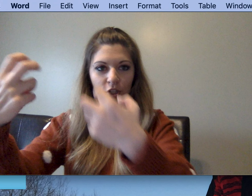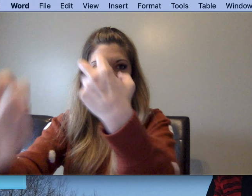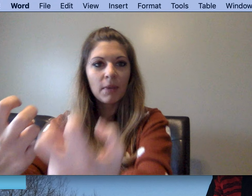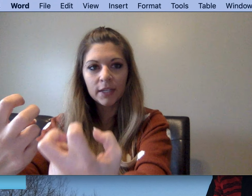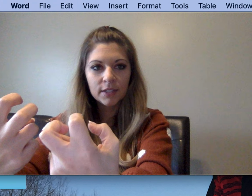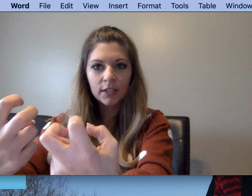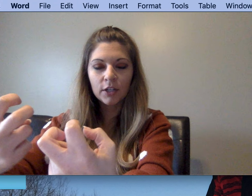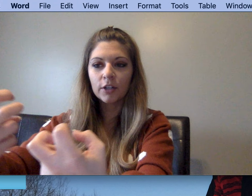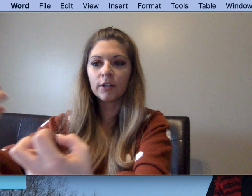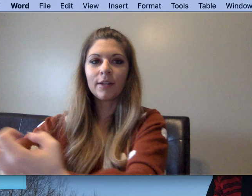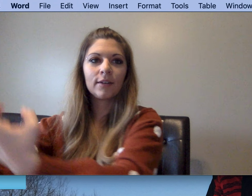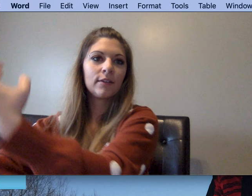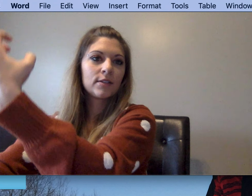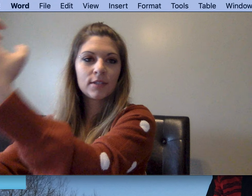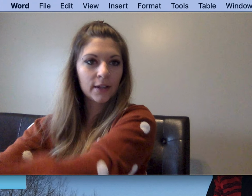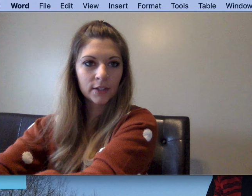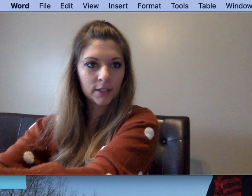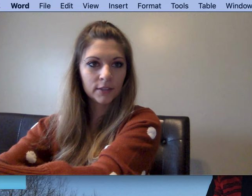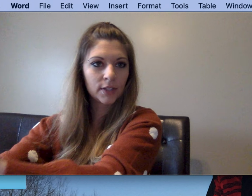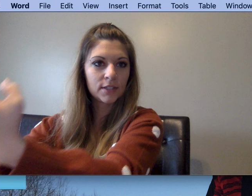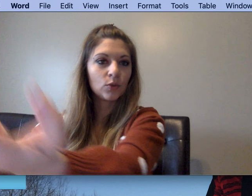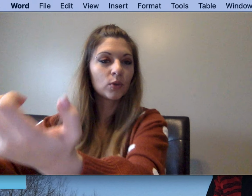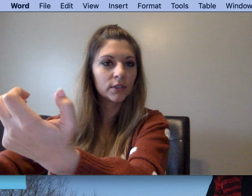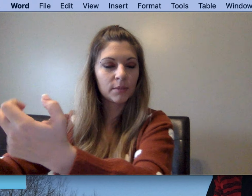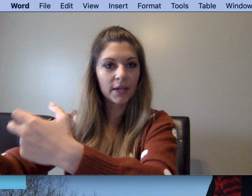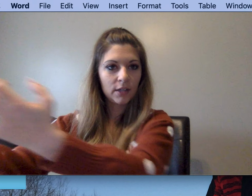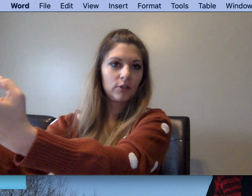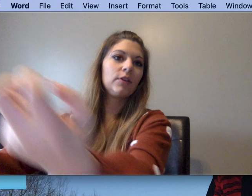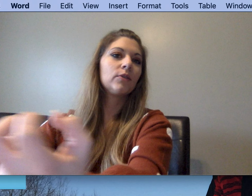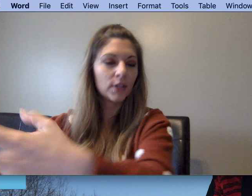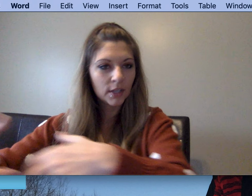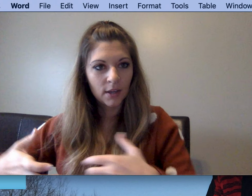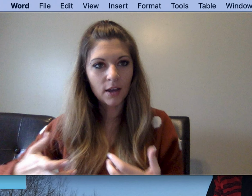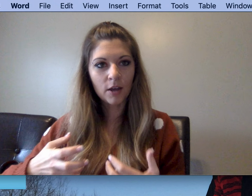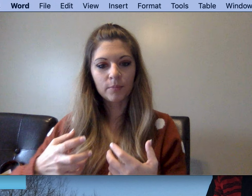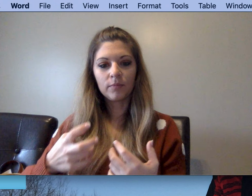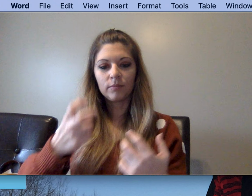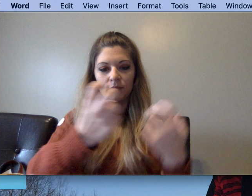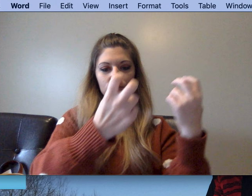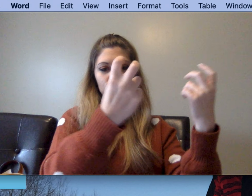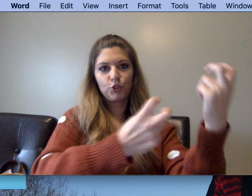but Jess and Megan sit here, and then Sally, Lacey, and Lauren sit back here,